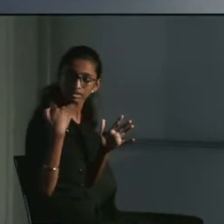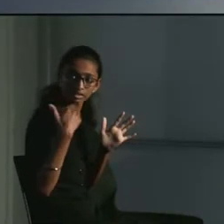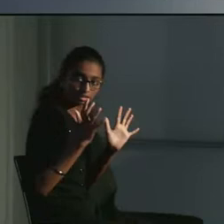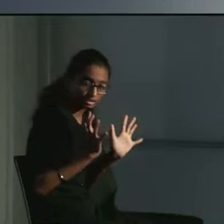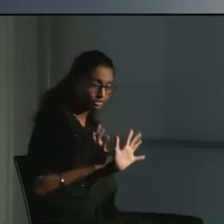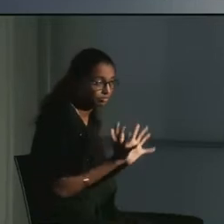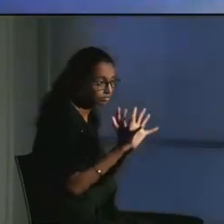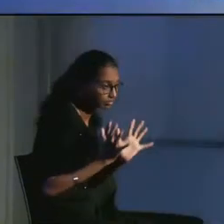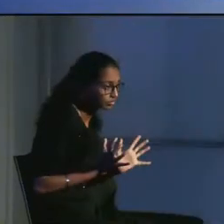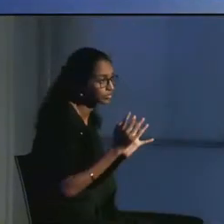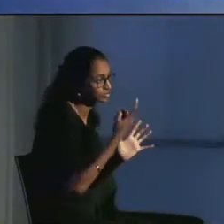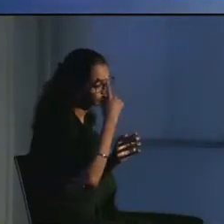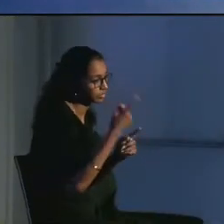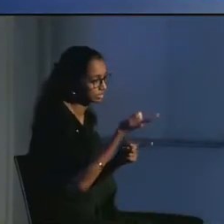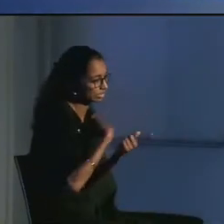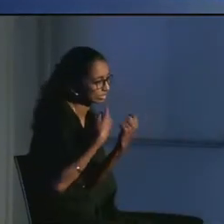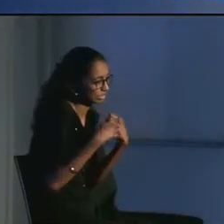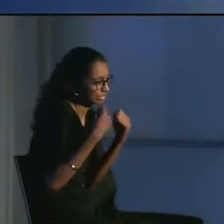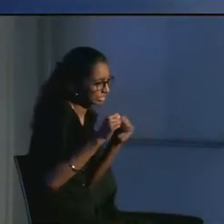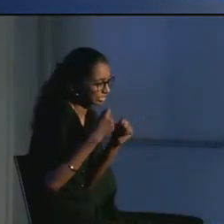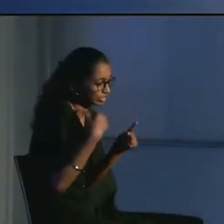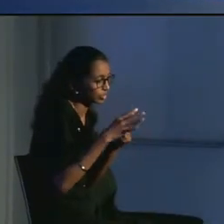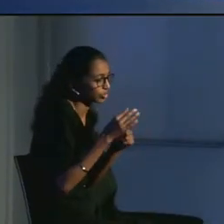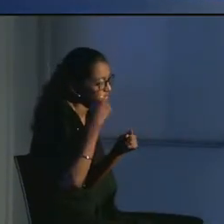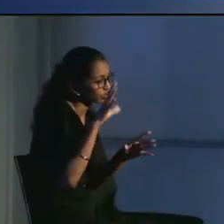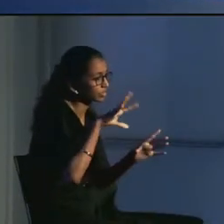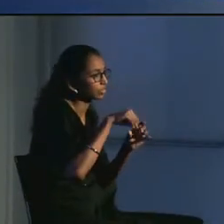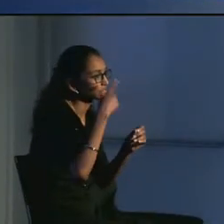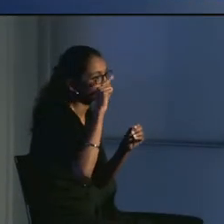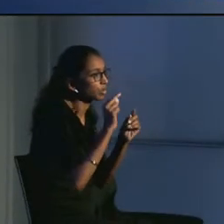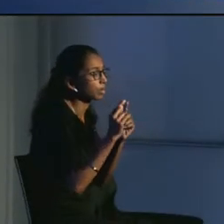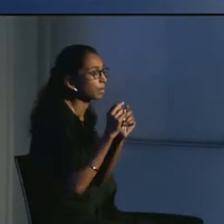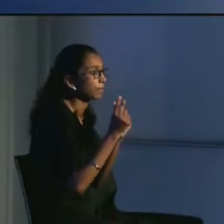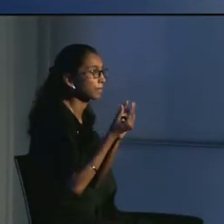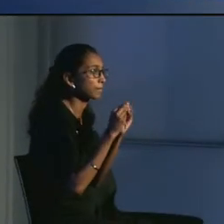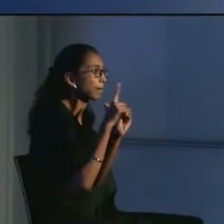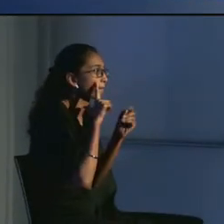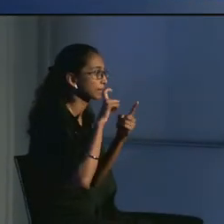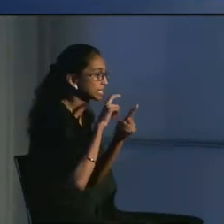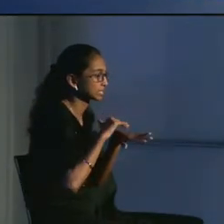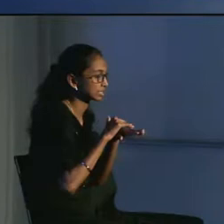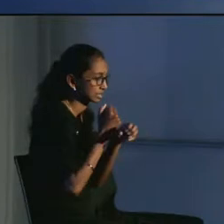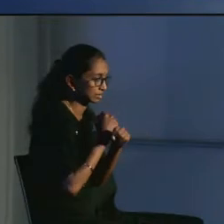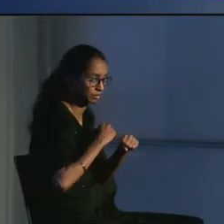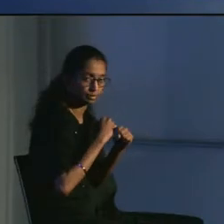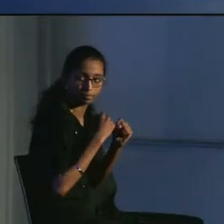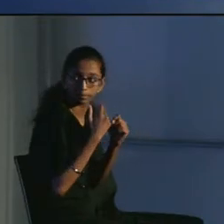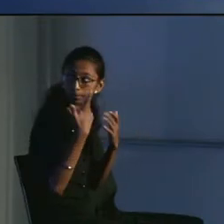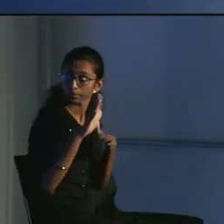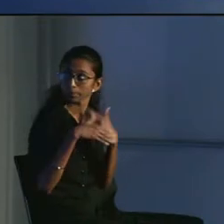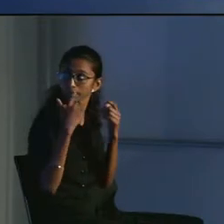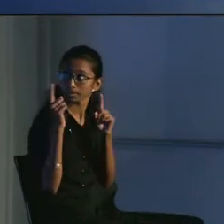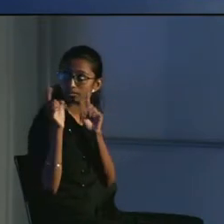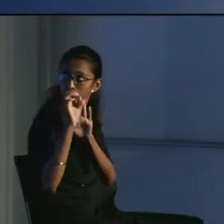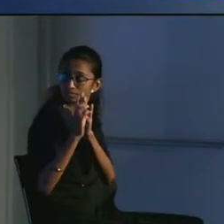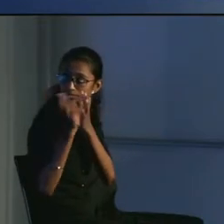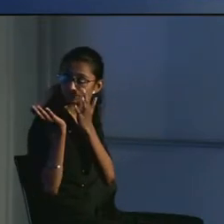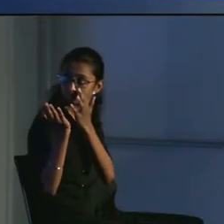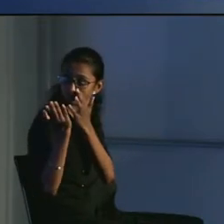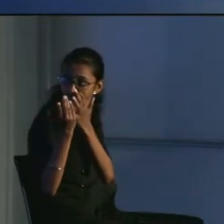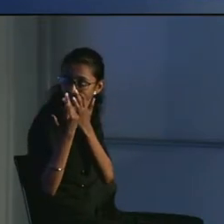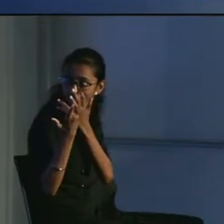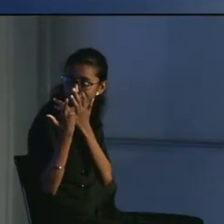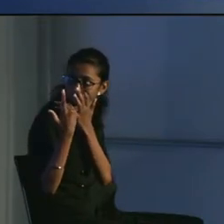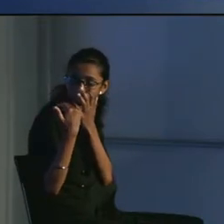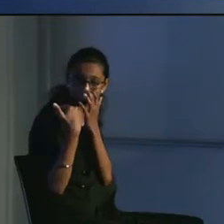our thinking to try and look at what we can do in public spaces. Since then, as demonstrated in the photos behind me, I don't know which photo, there are